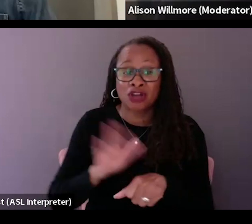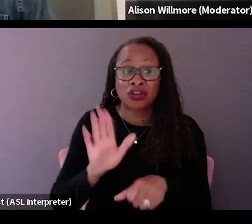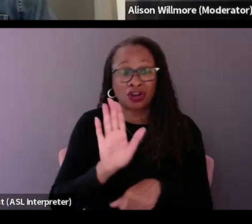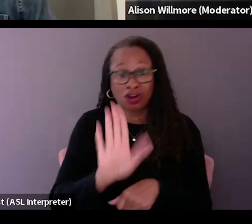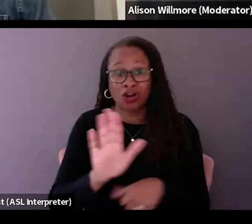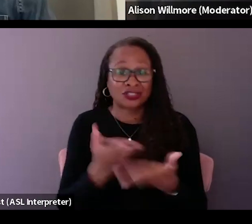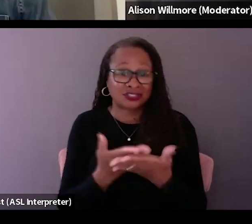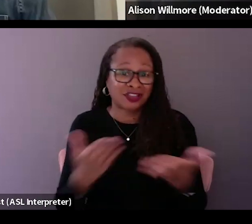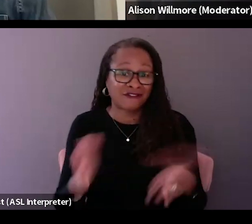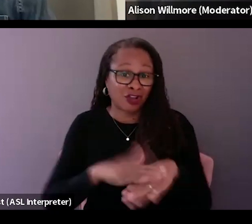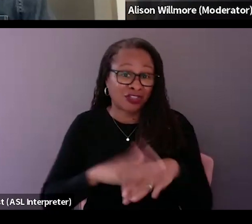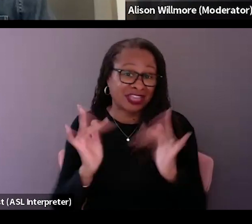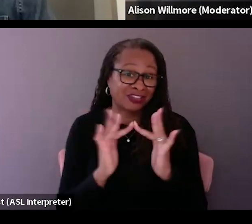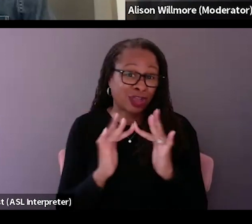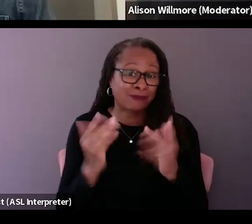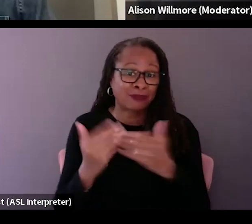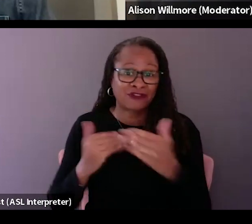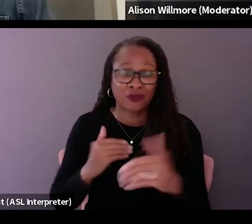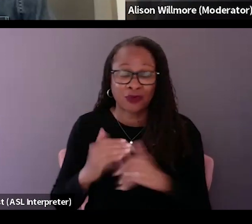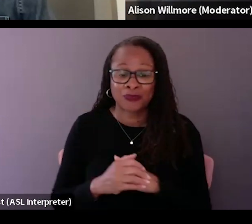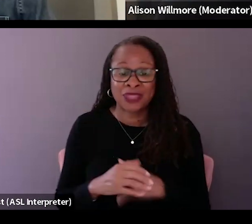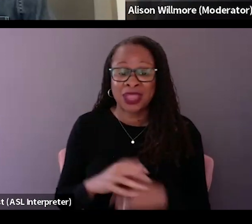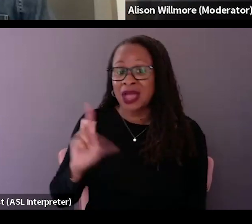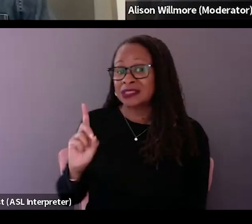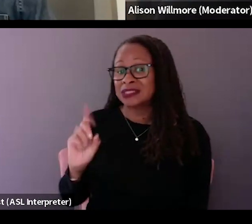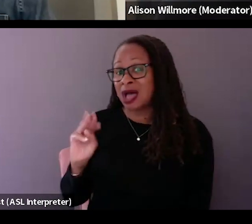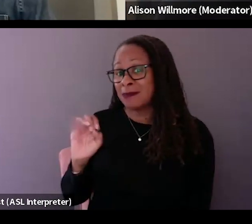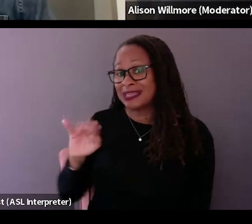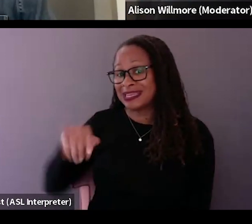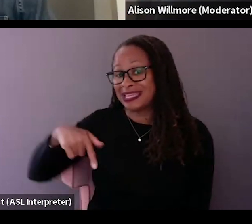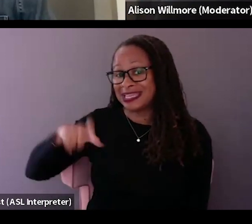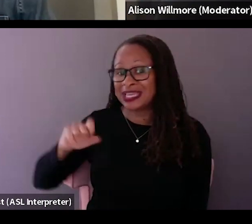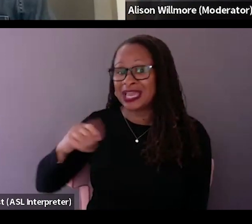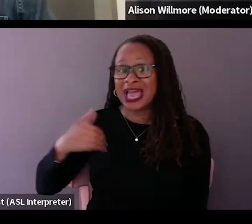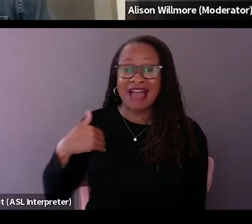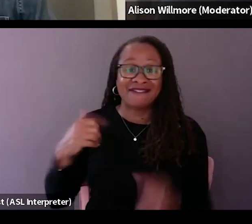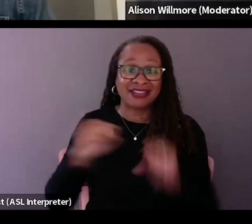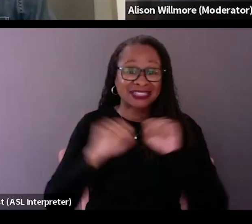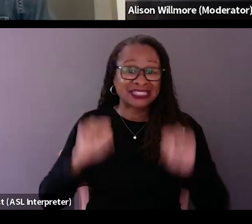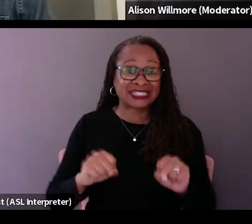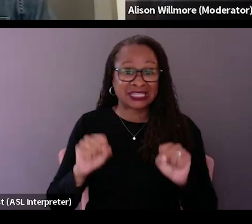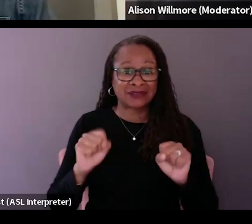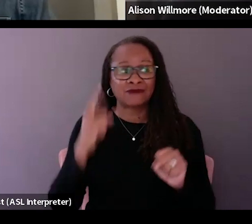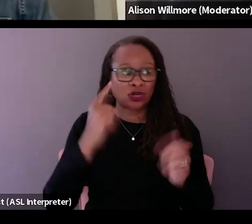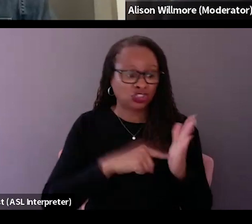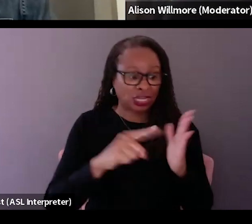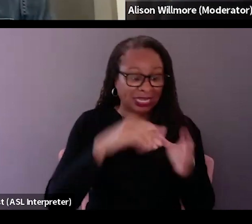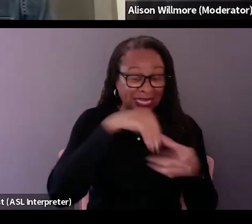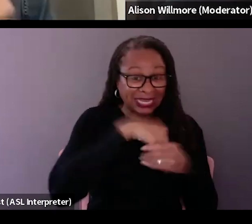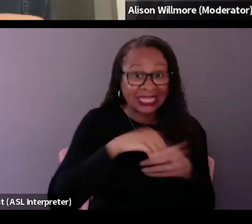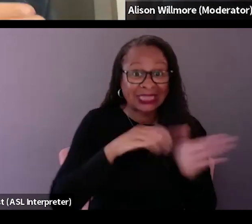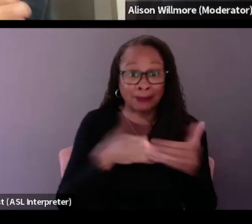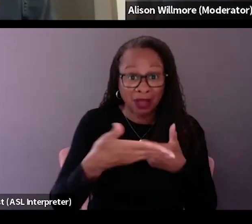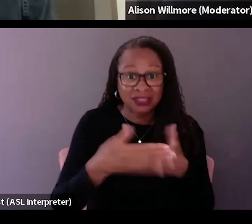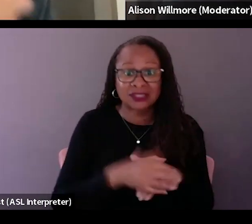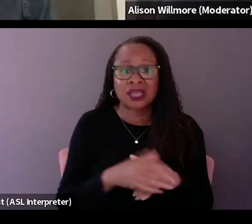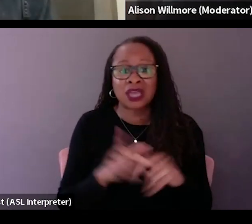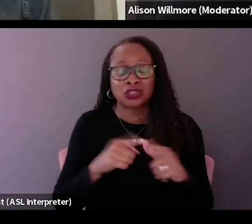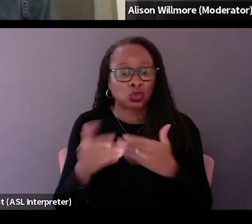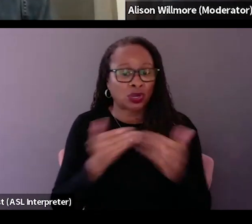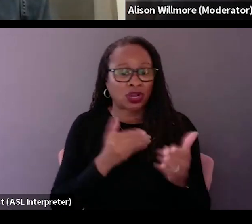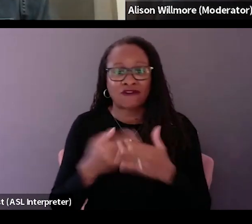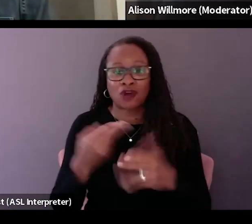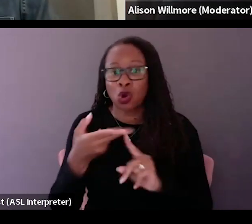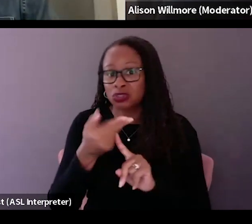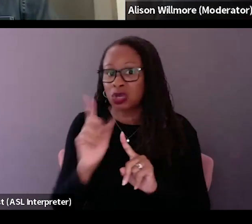Dominique and her husband had like a system for checking in the boxes to whatever hotel they were staying in each night, and then checking the boxes back